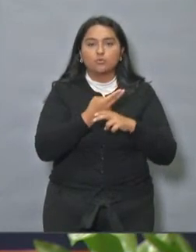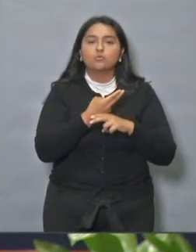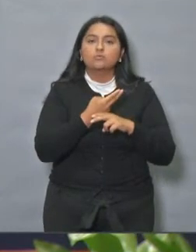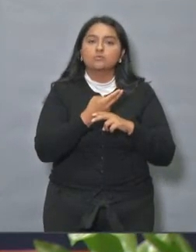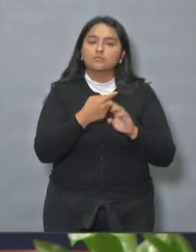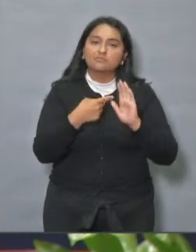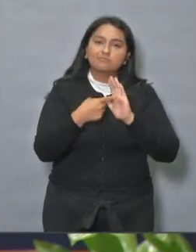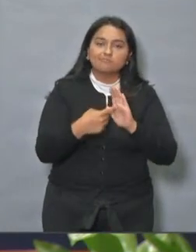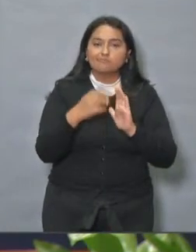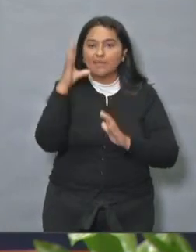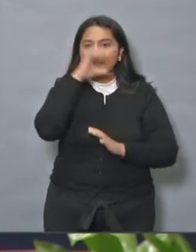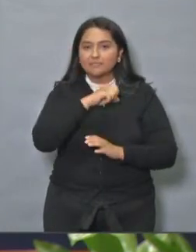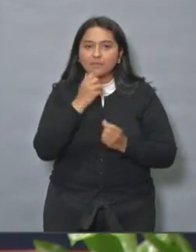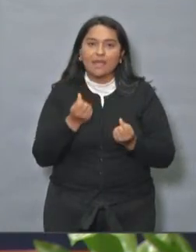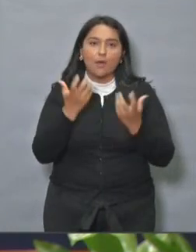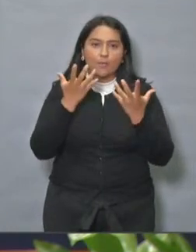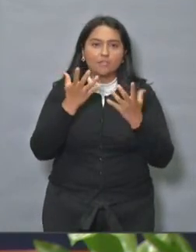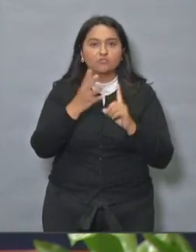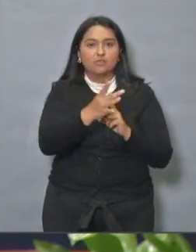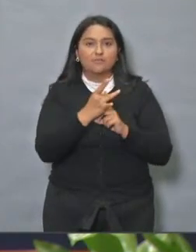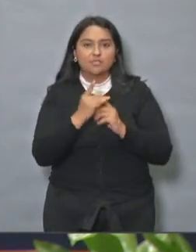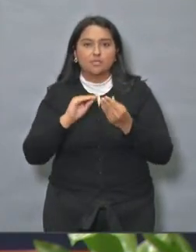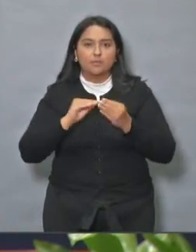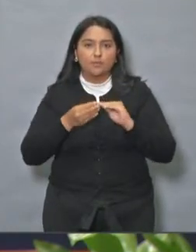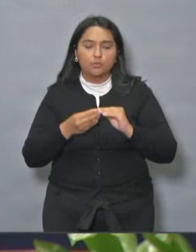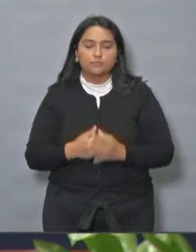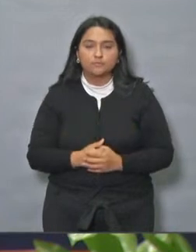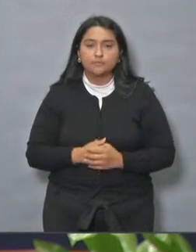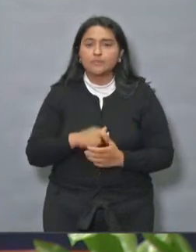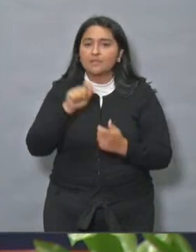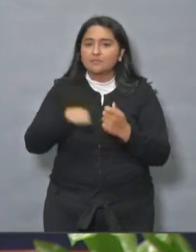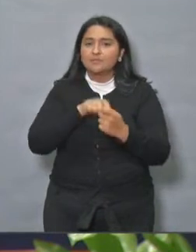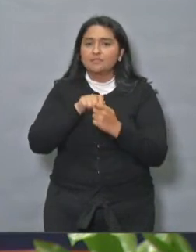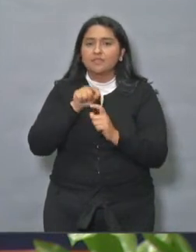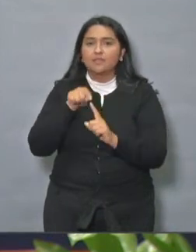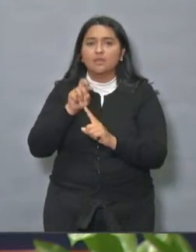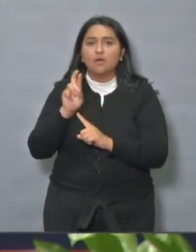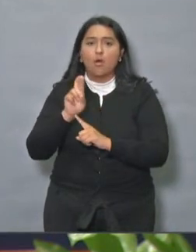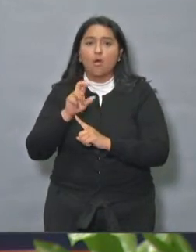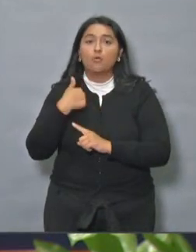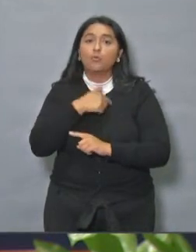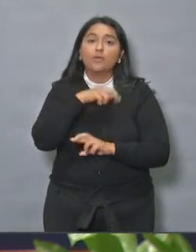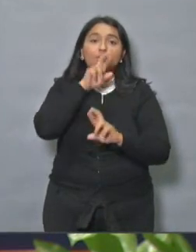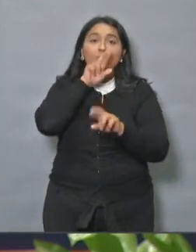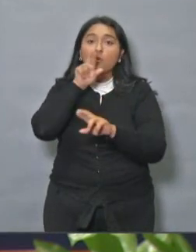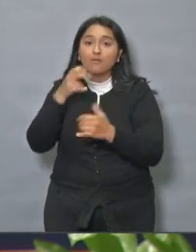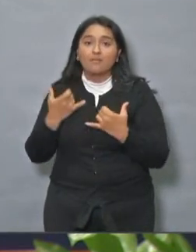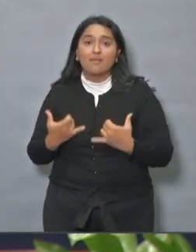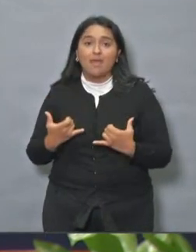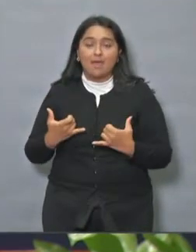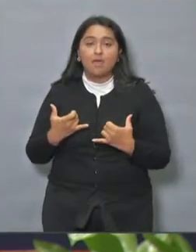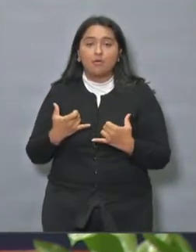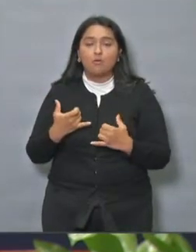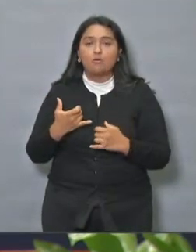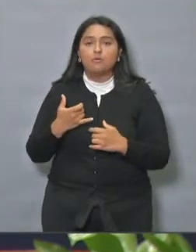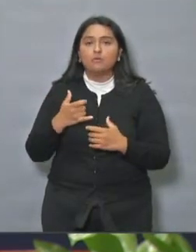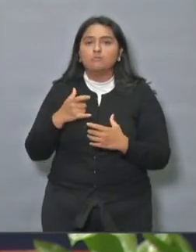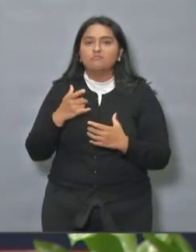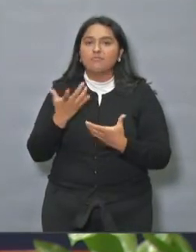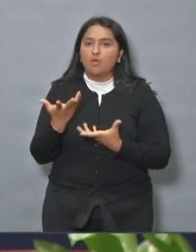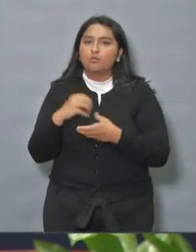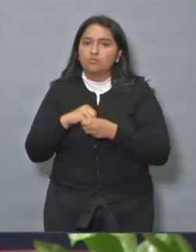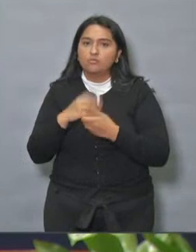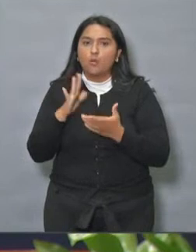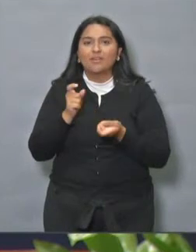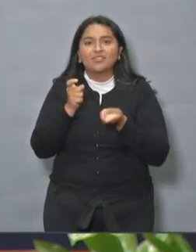effective transmission number. Specifically, the R that is being reported out now includes an adjustment down,